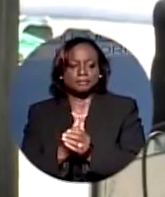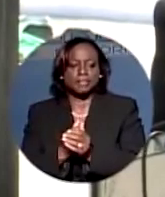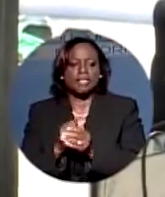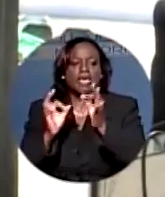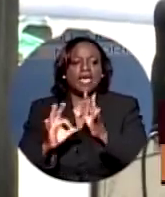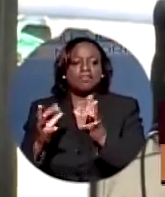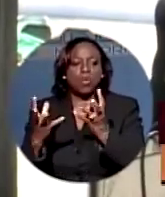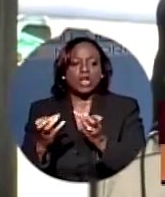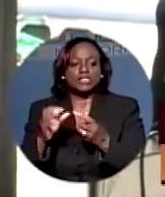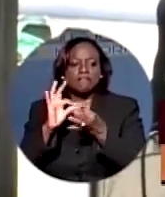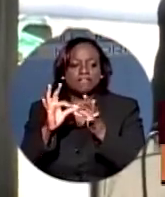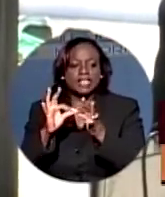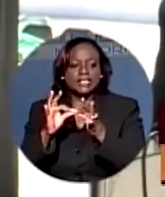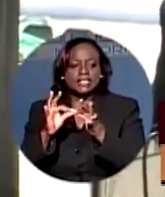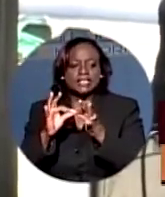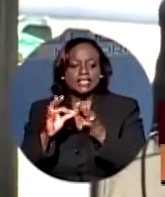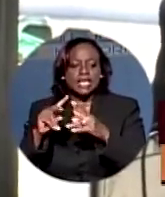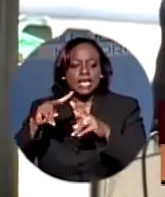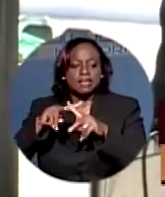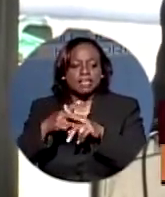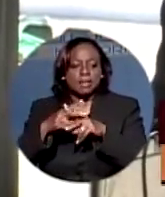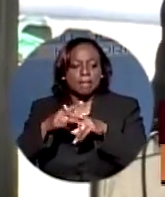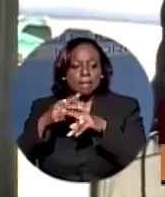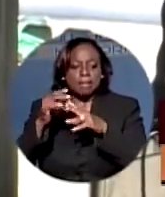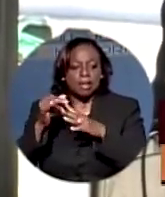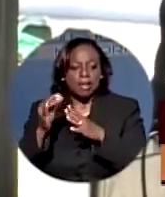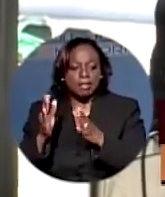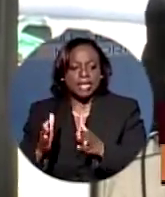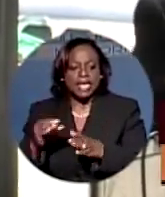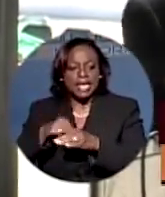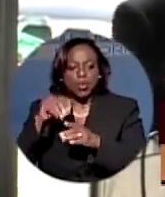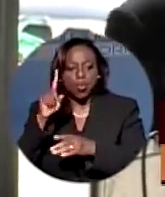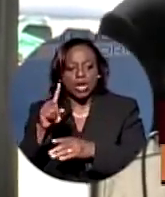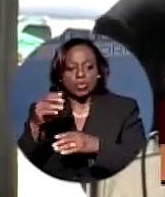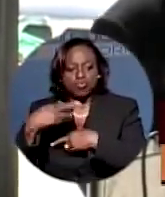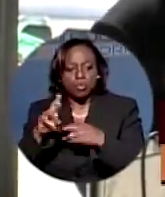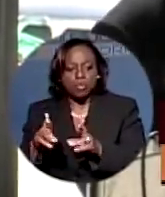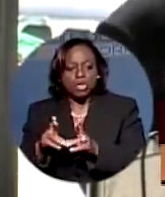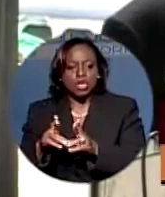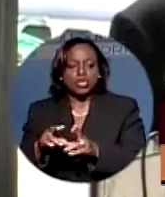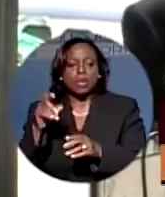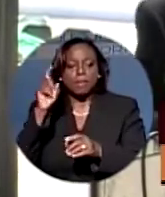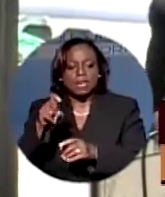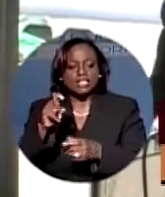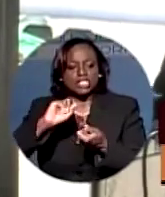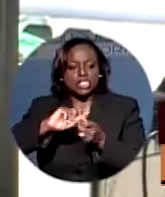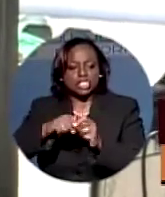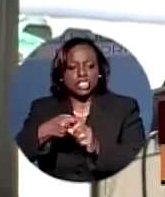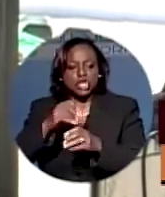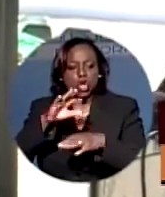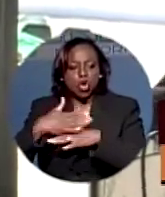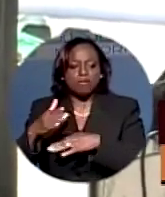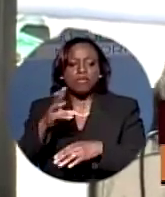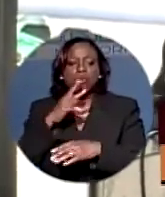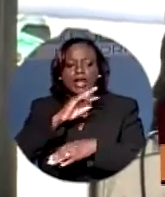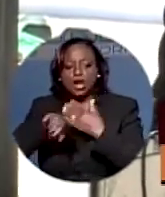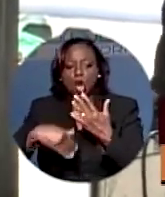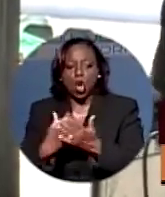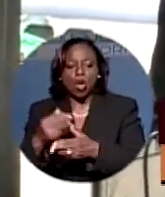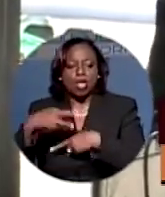in one room, you had to switch off the water in all the rooms. The electricals had become old,